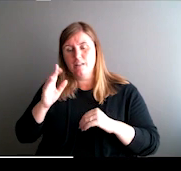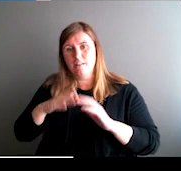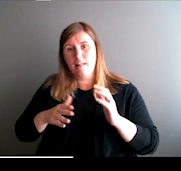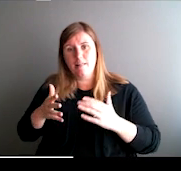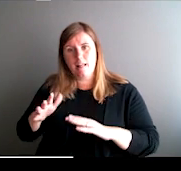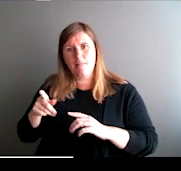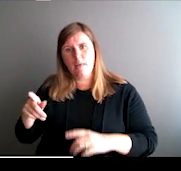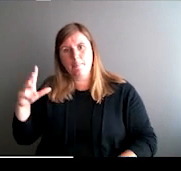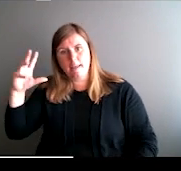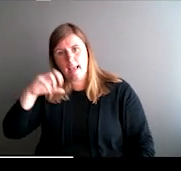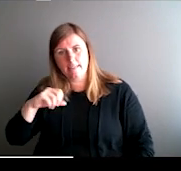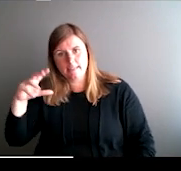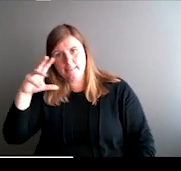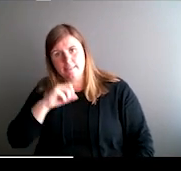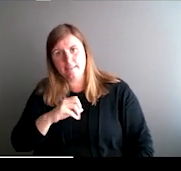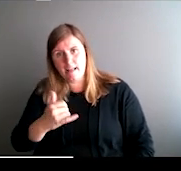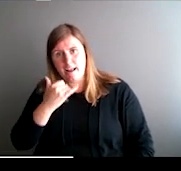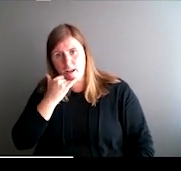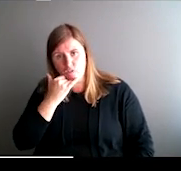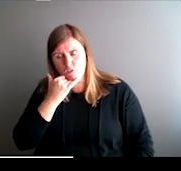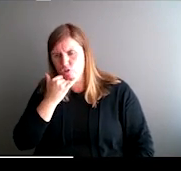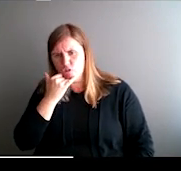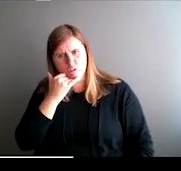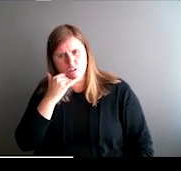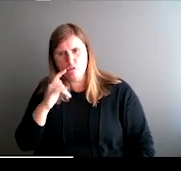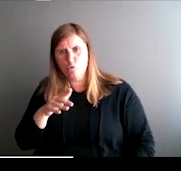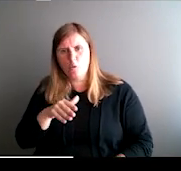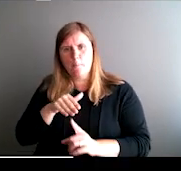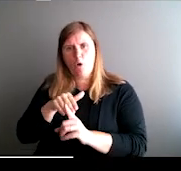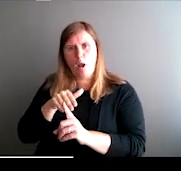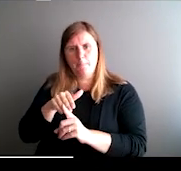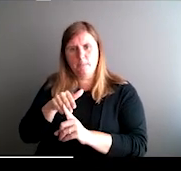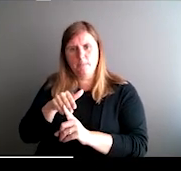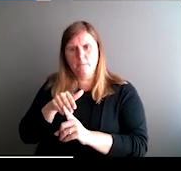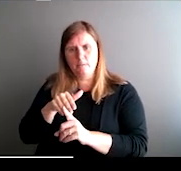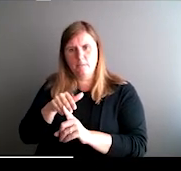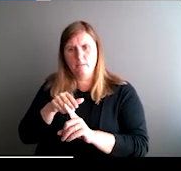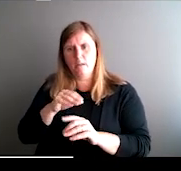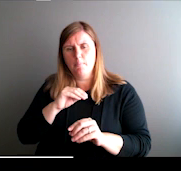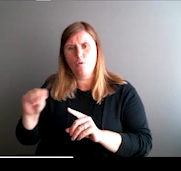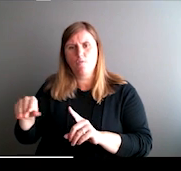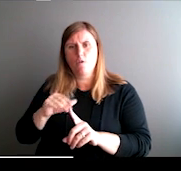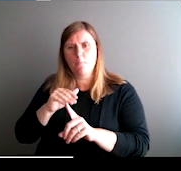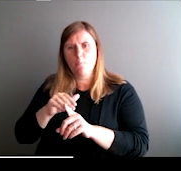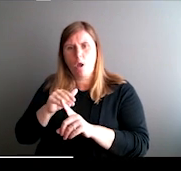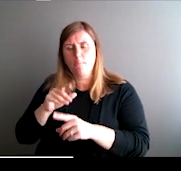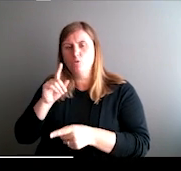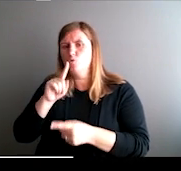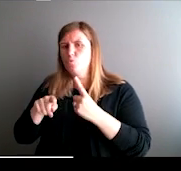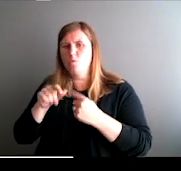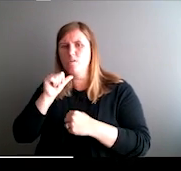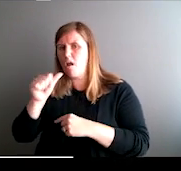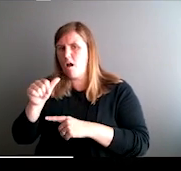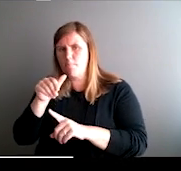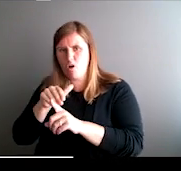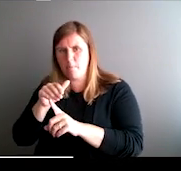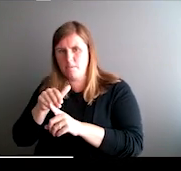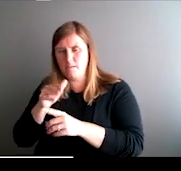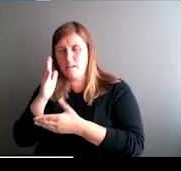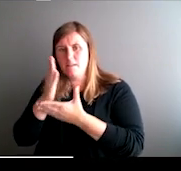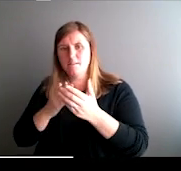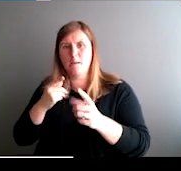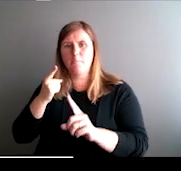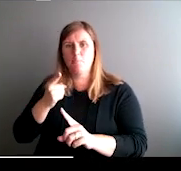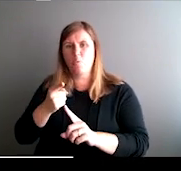let the student guess or make an error, to simply prompt and then move from prompted to unprompted. And then at some